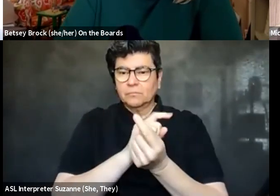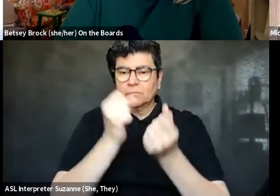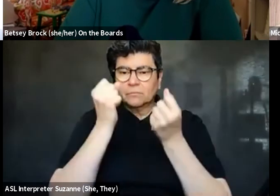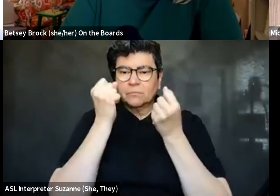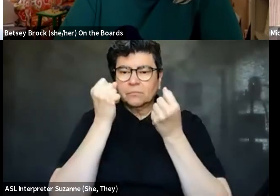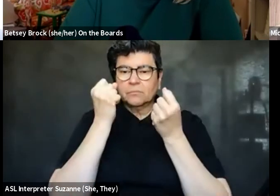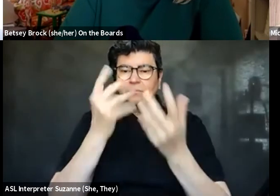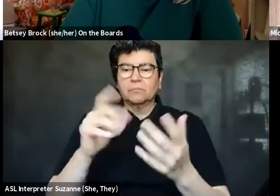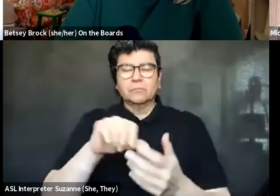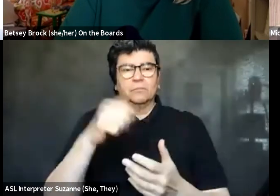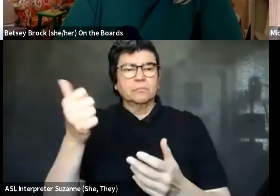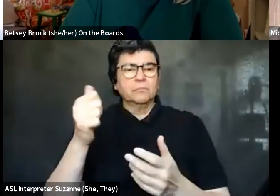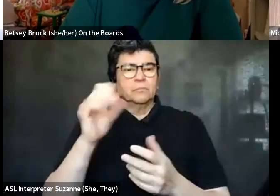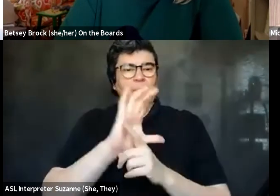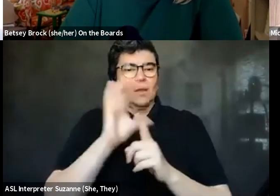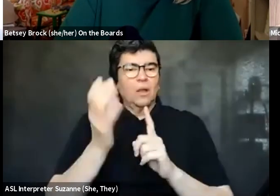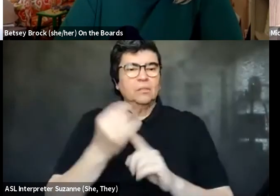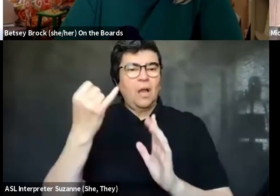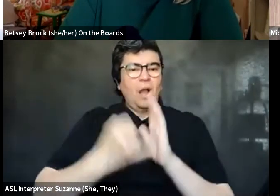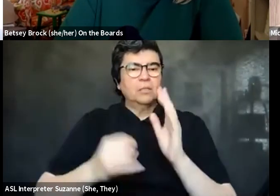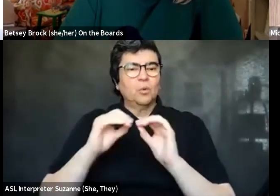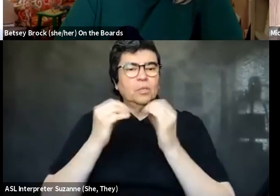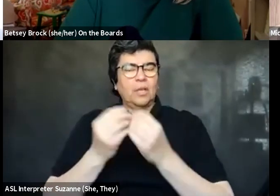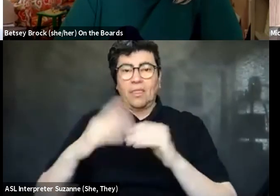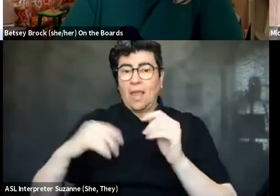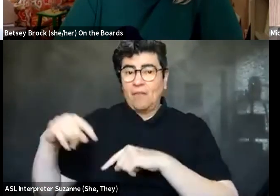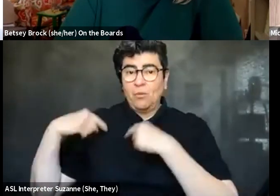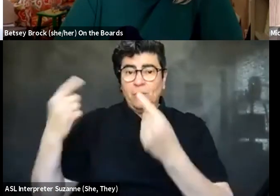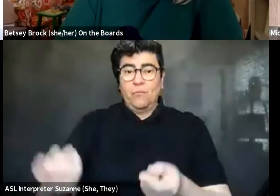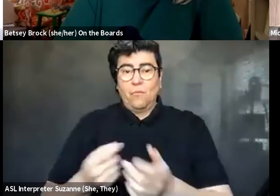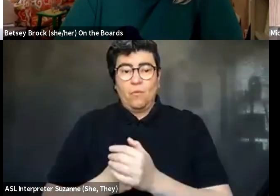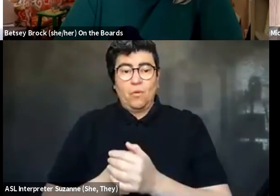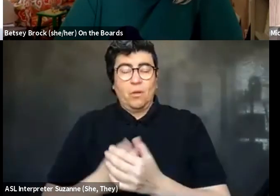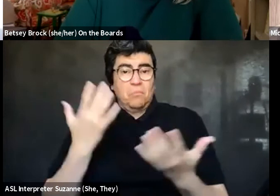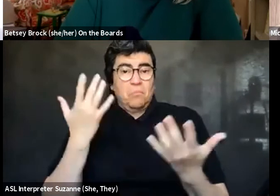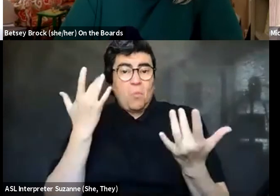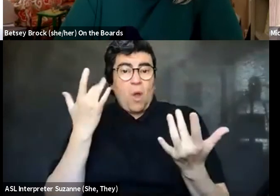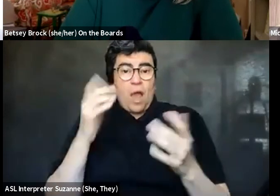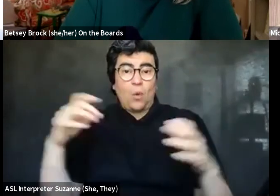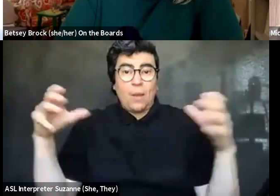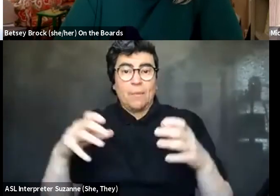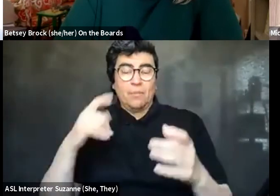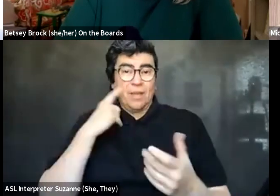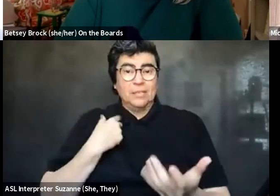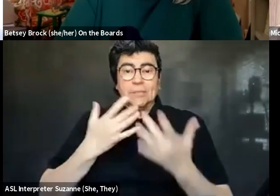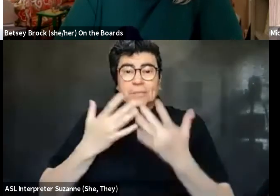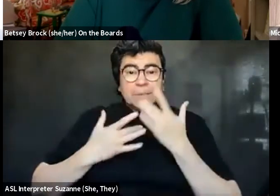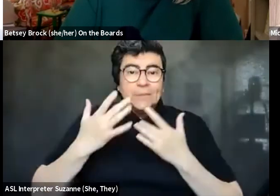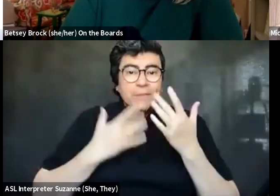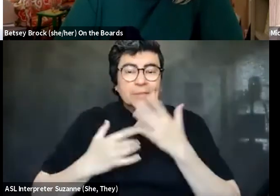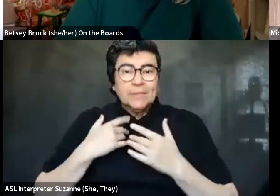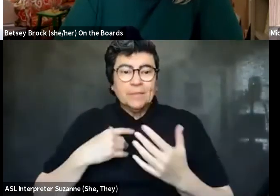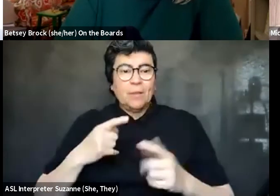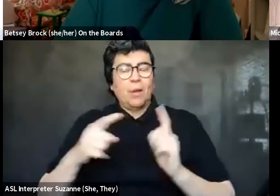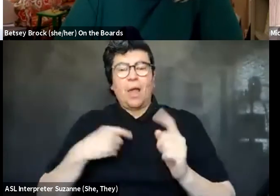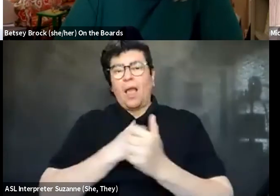organizations than ever before. I don't know if it's because we're coming together because it's hard times, but I'm